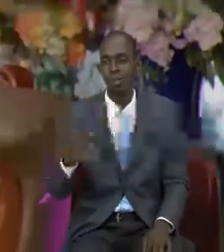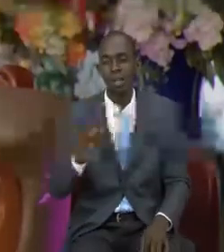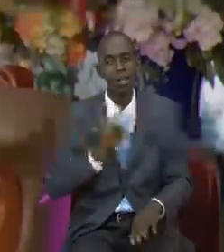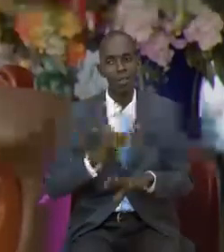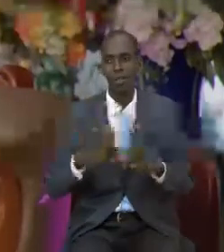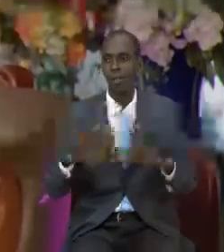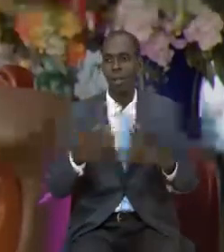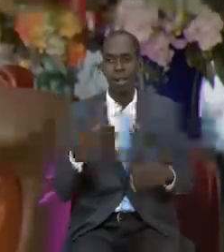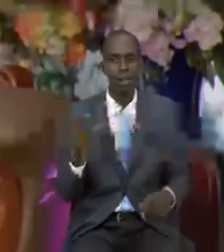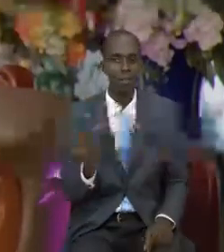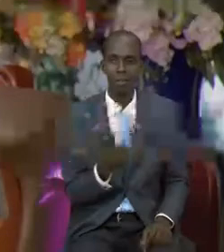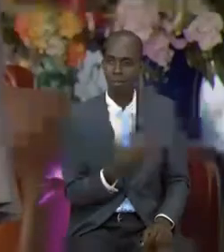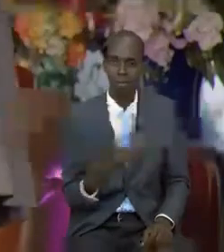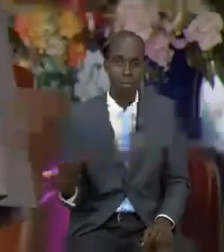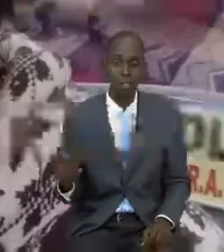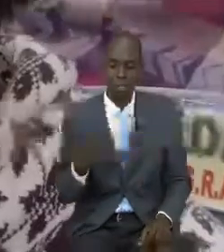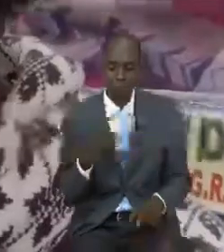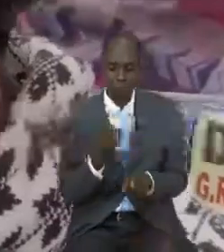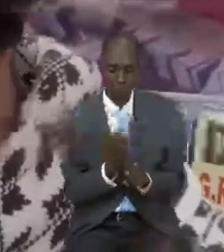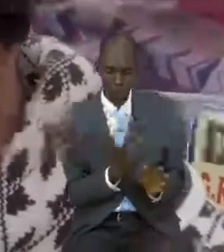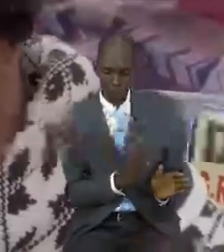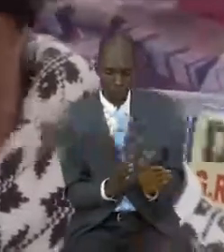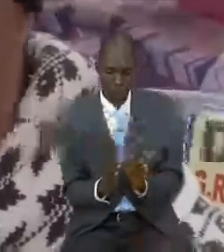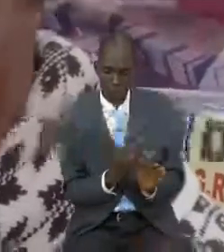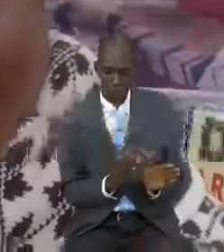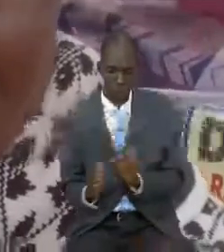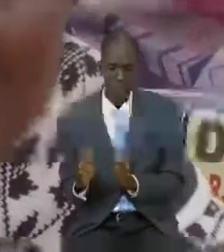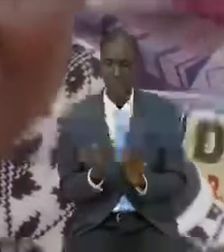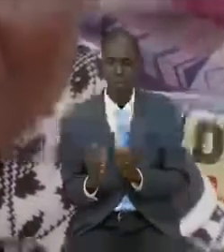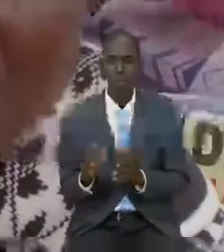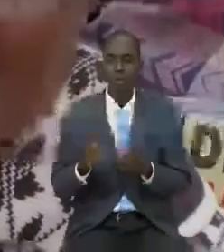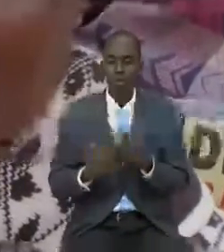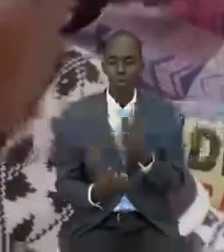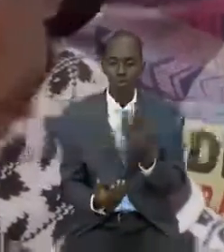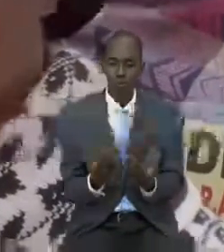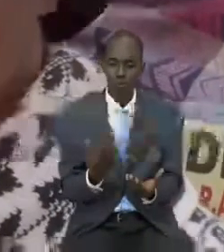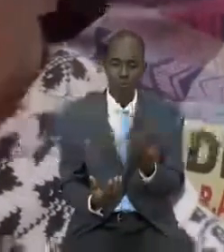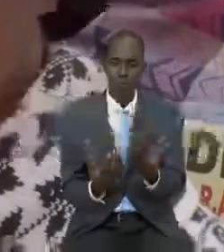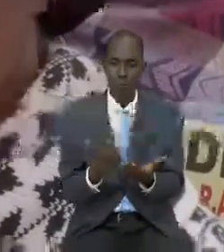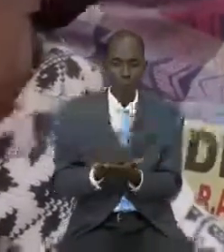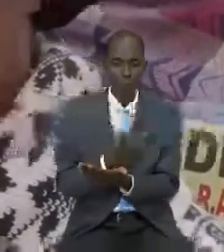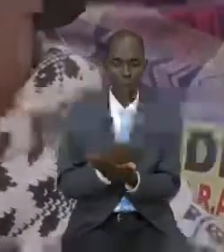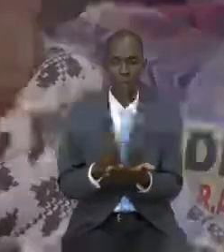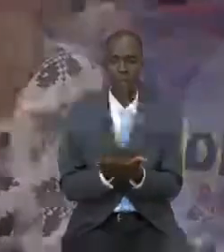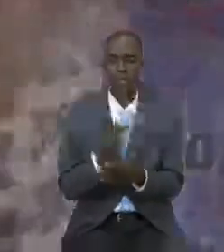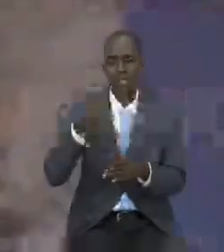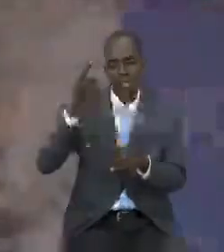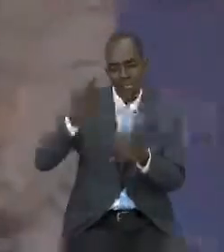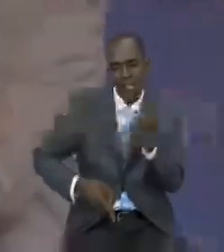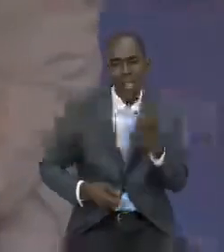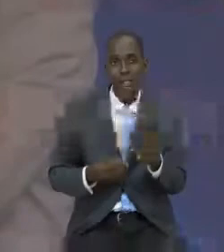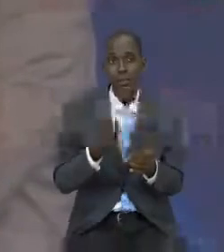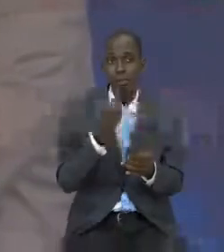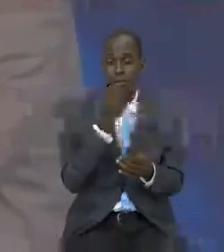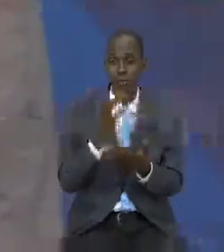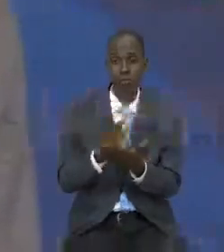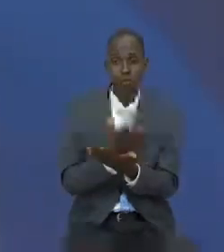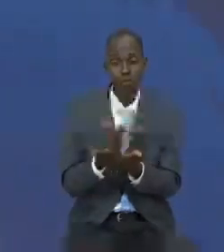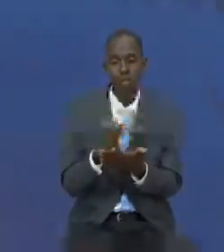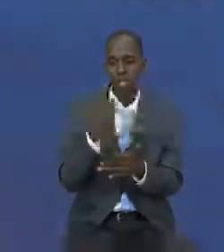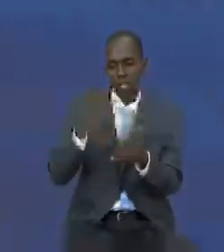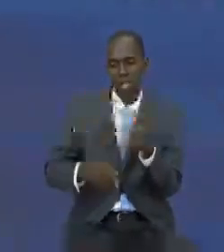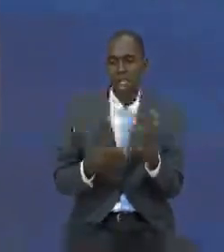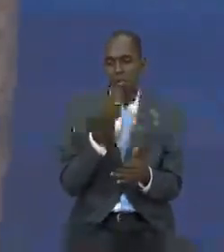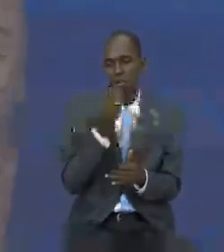anything. I'm just gathering sticks. I'm cooking the last meal. I will eat and die. And